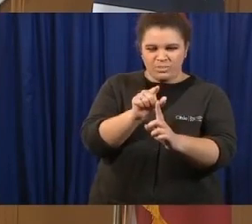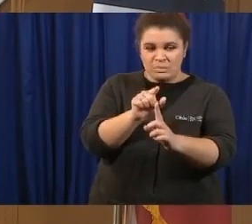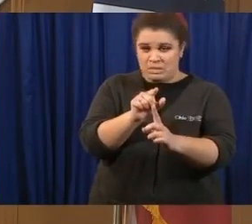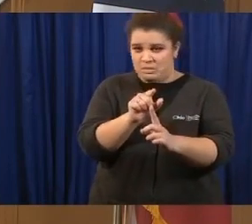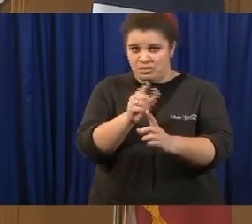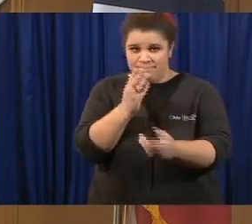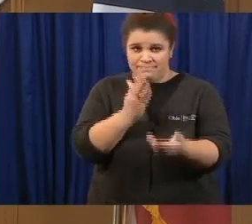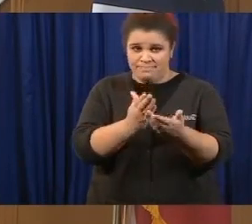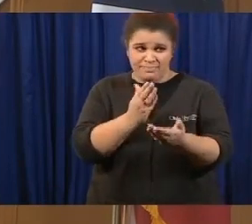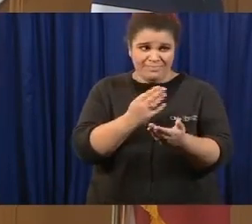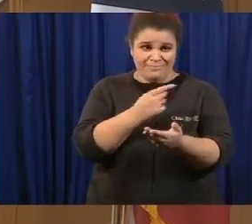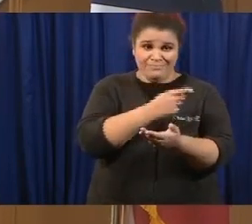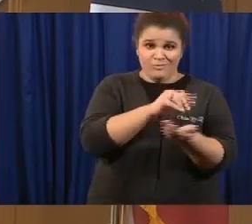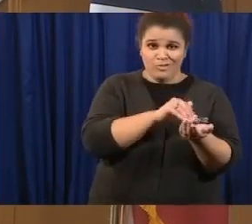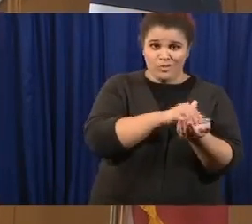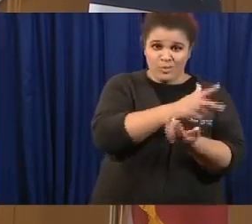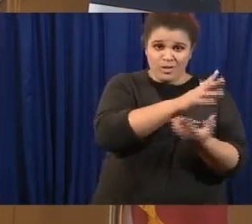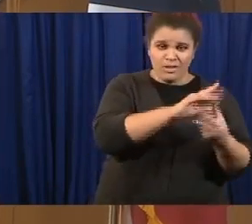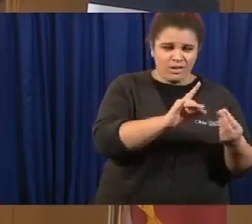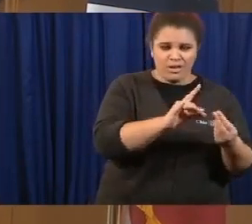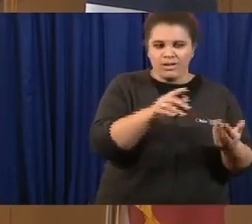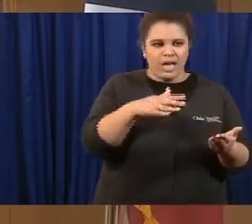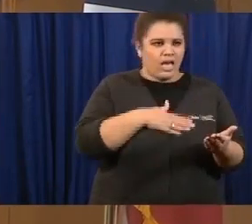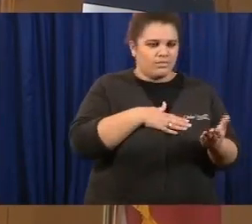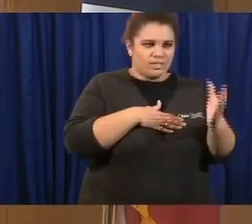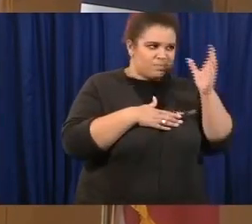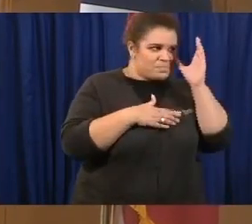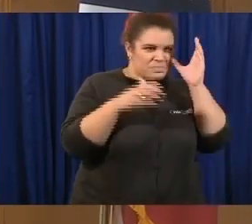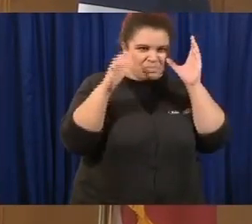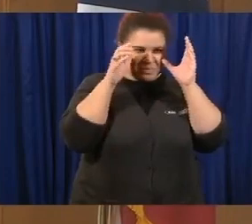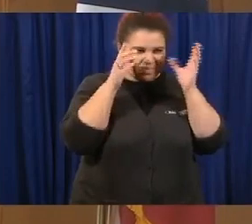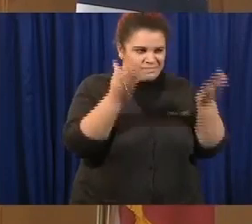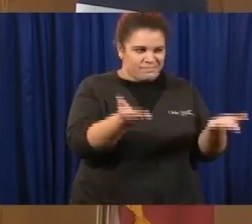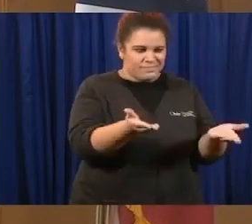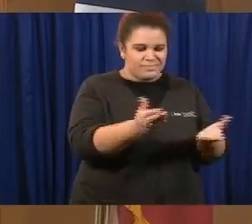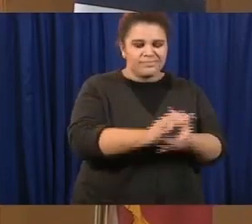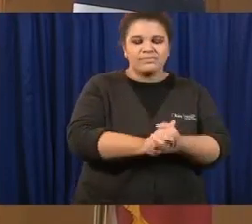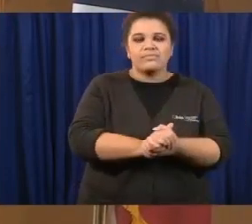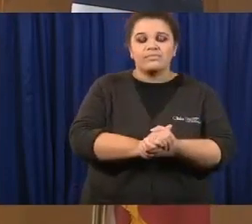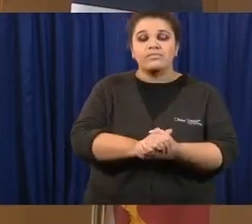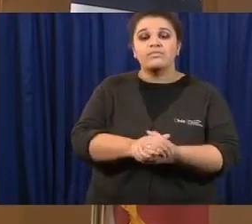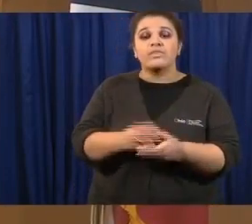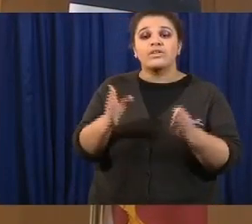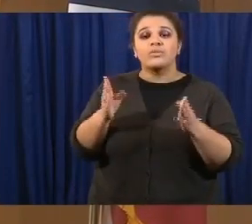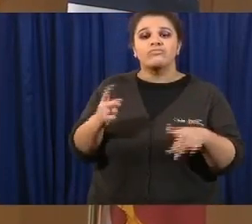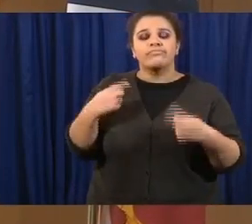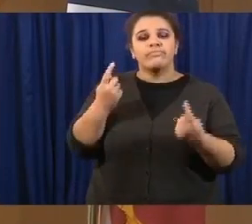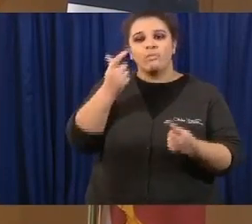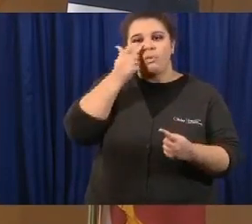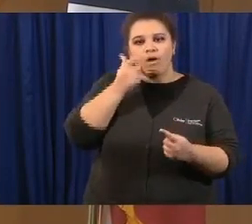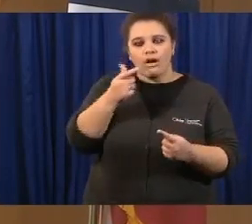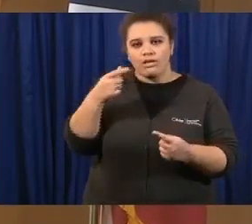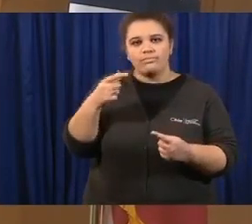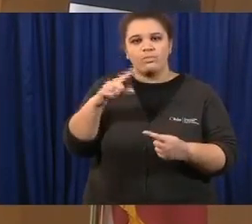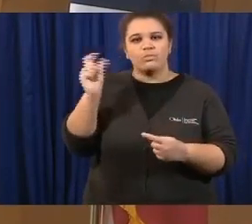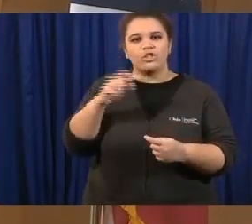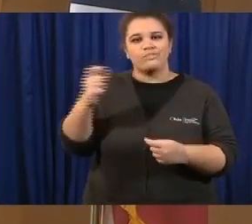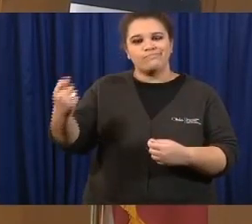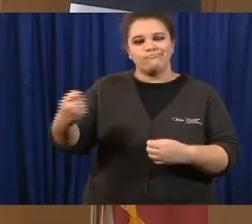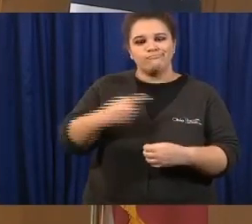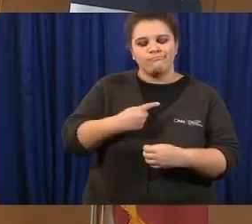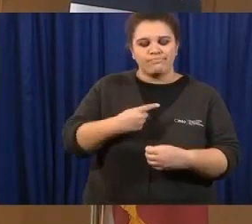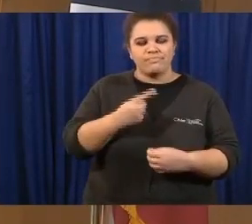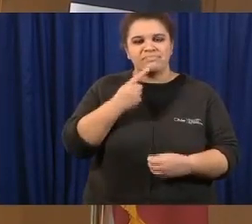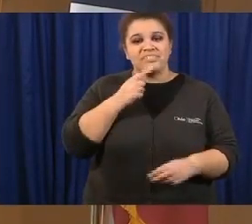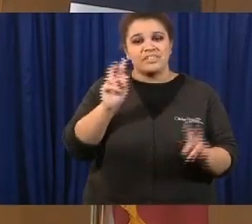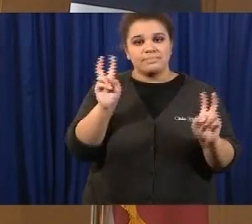Dr. Acton wants to add something, I'd love to hear it as well. This is a question sent in from a viewer, and they're wondering, as we come out of the